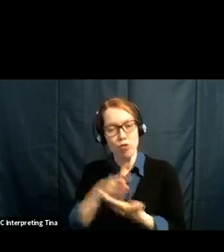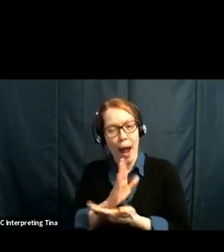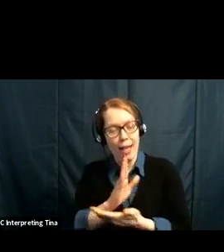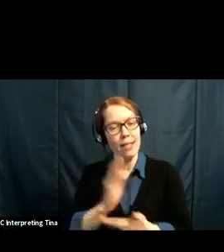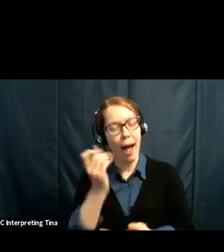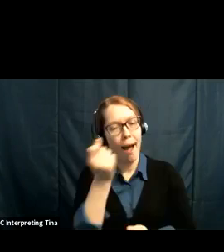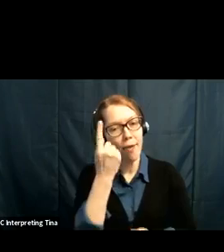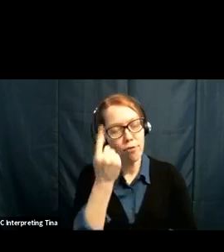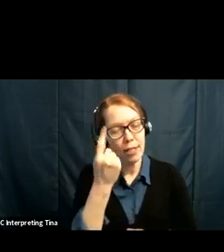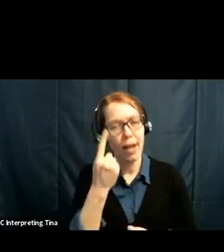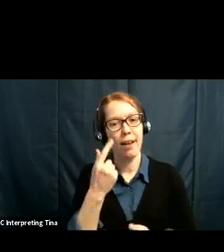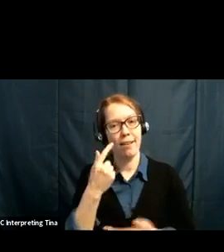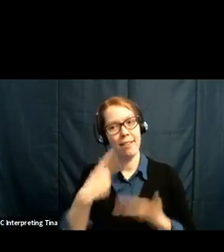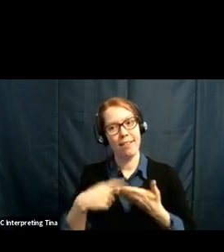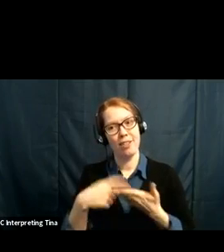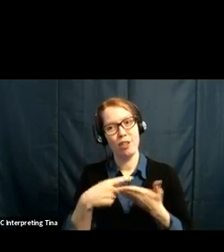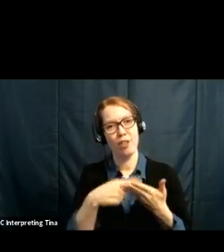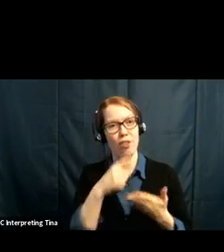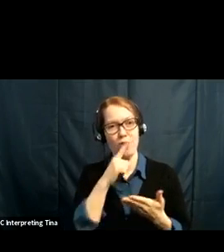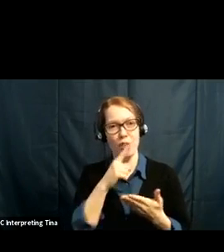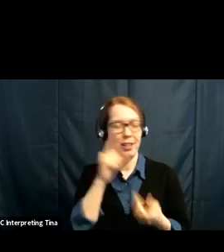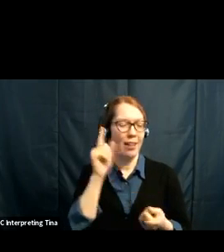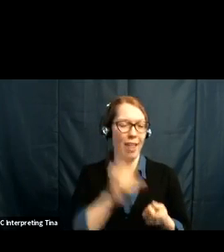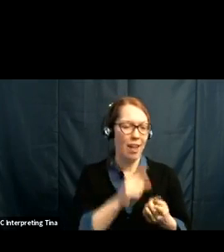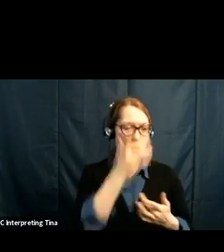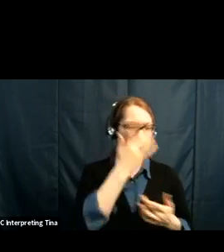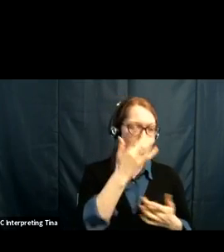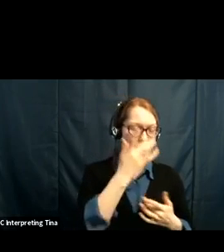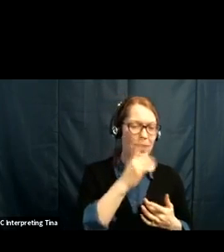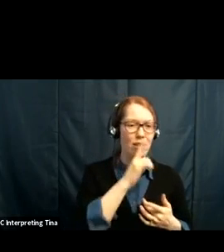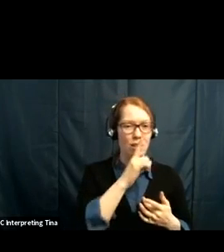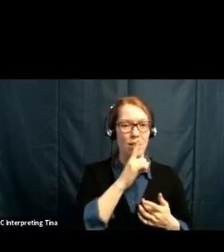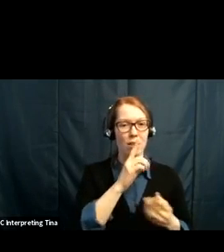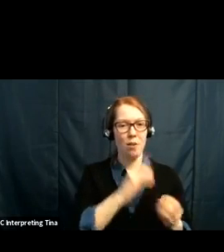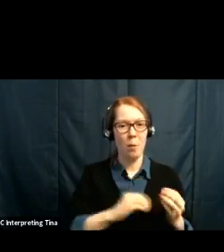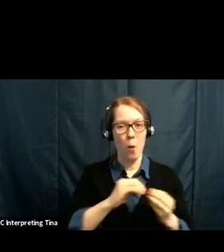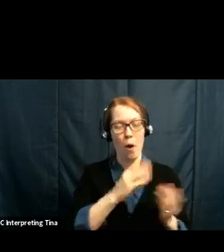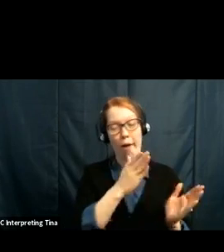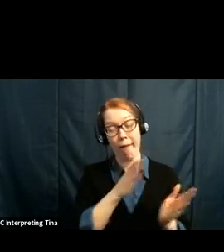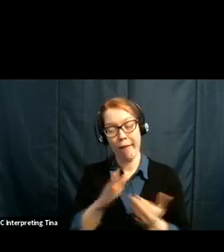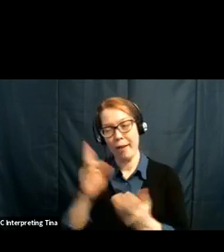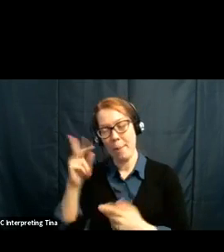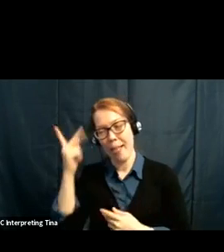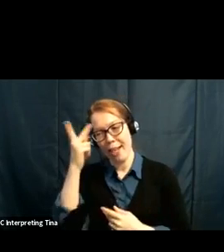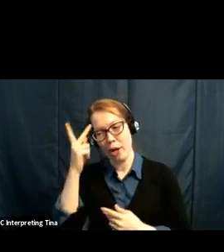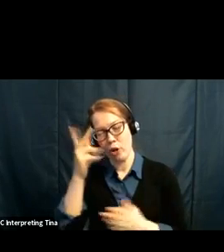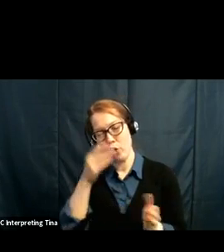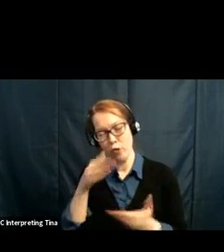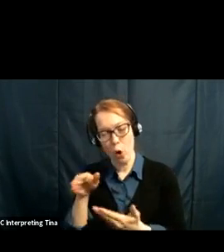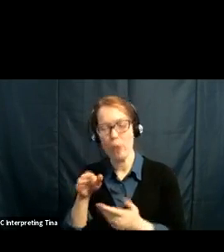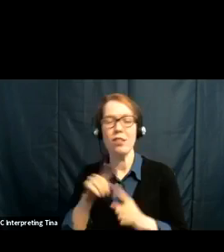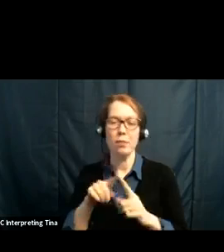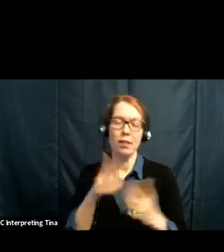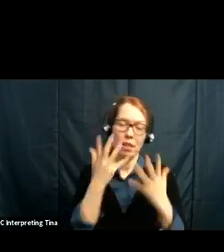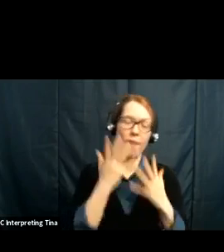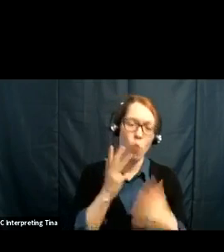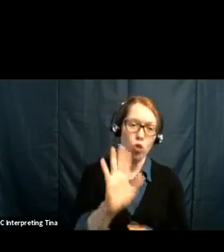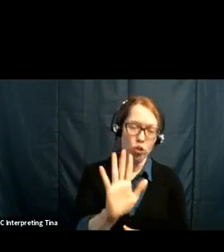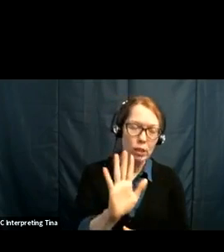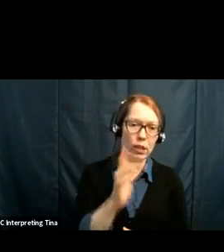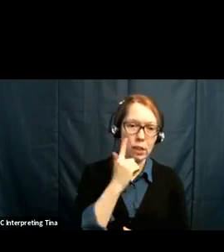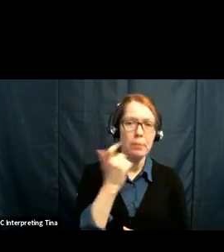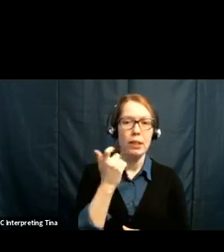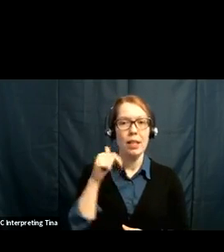Unfortunately, this discussion has become less about infectious disease in many cases and more political. And that's unfortunate, because this